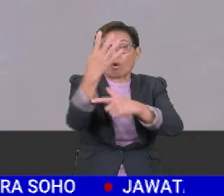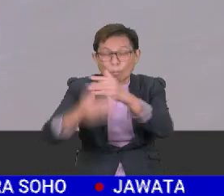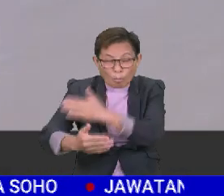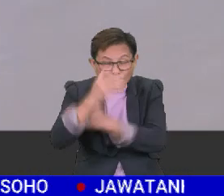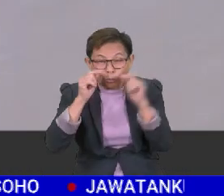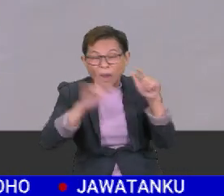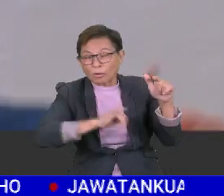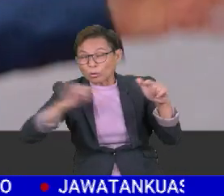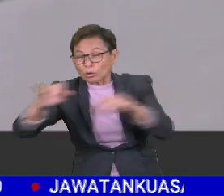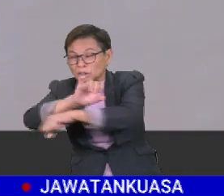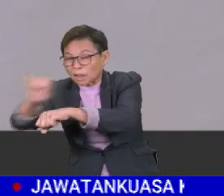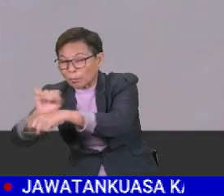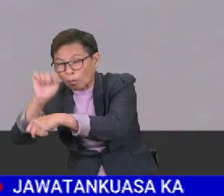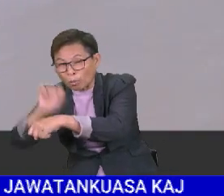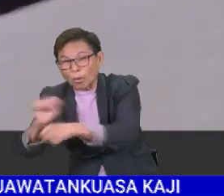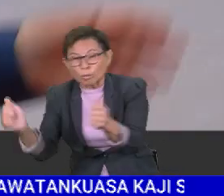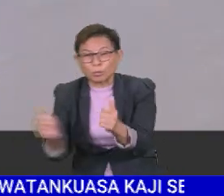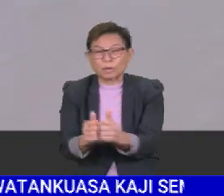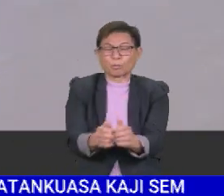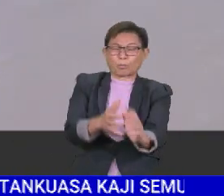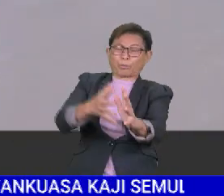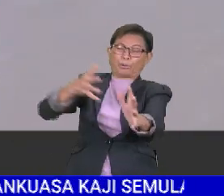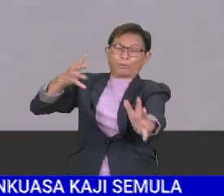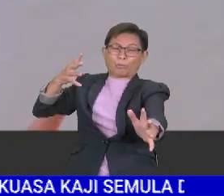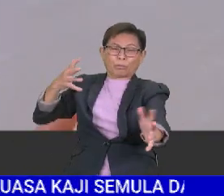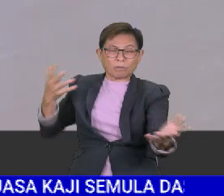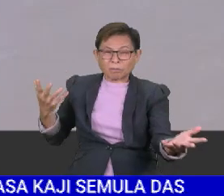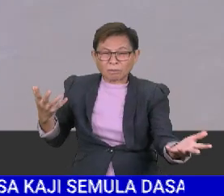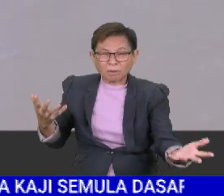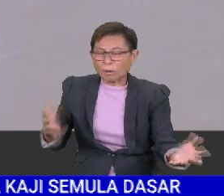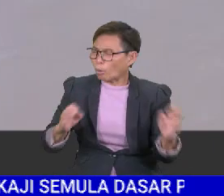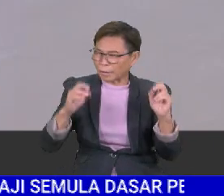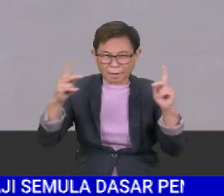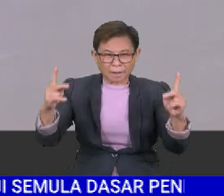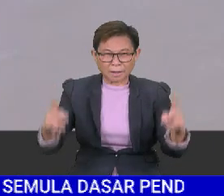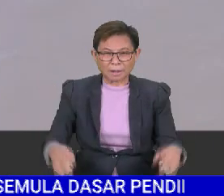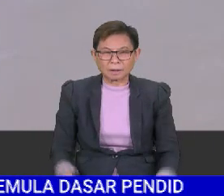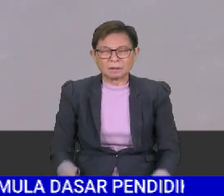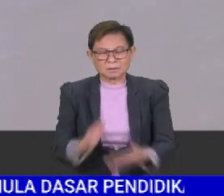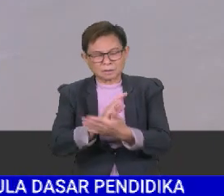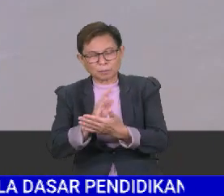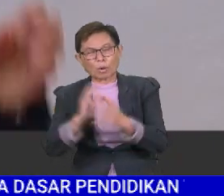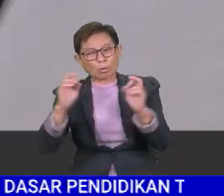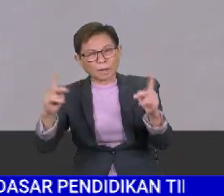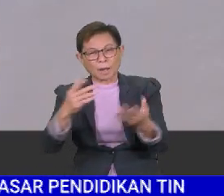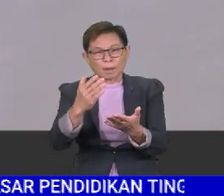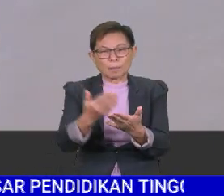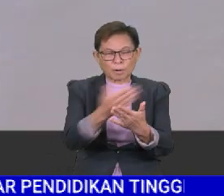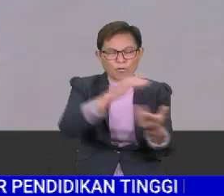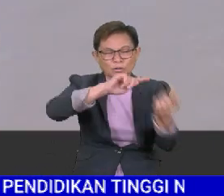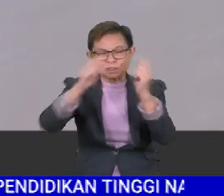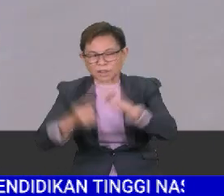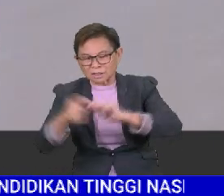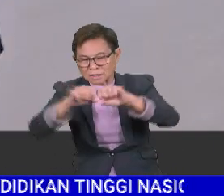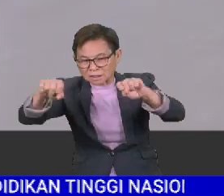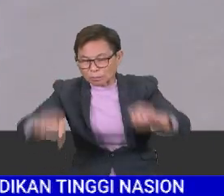to work with huge queues? So we agree, okay, temporarily, before we change the system